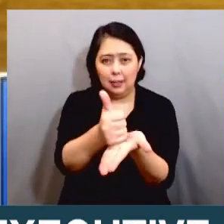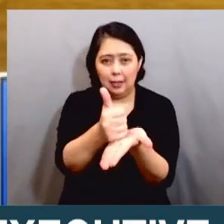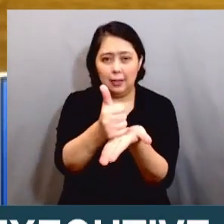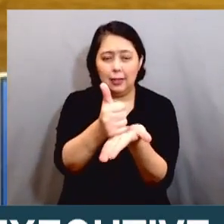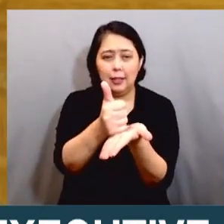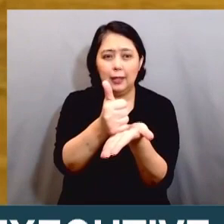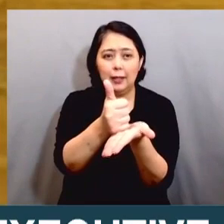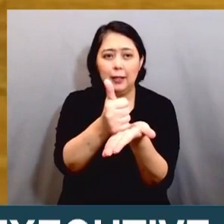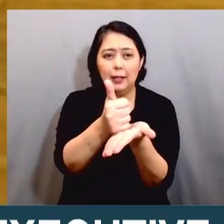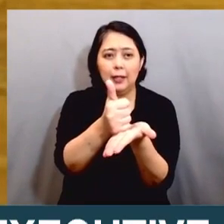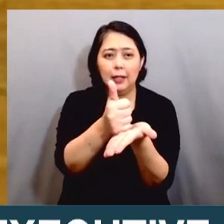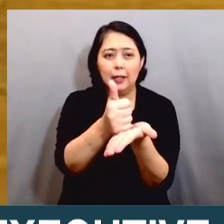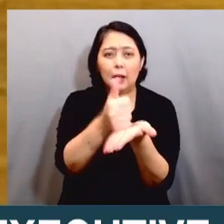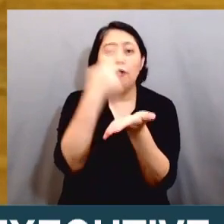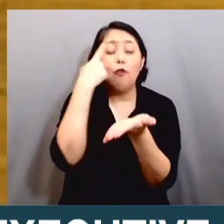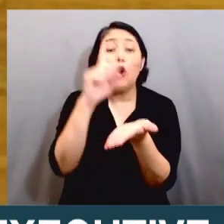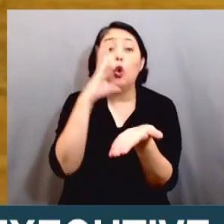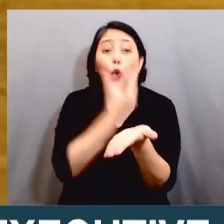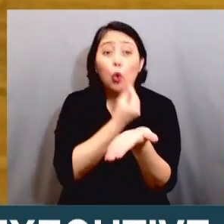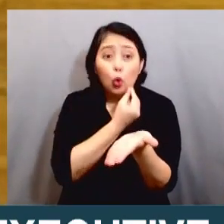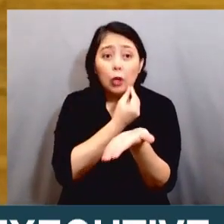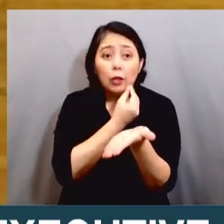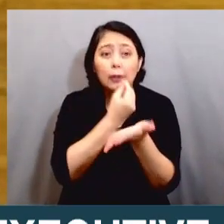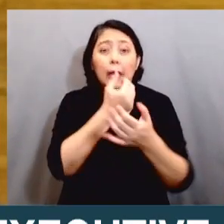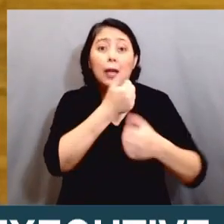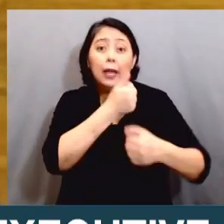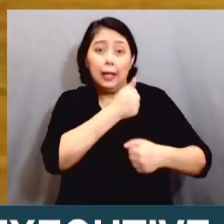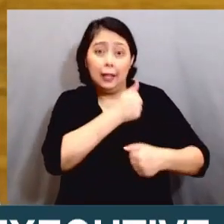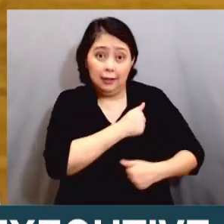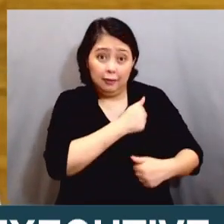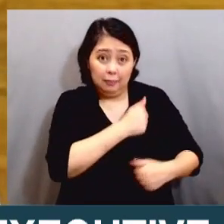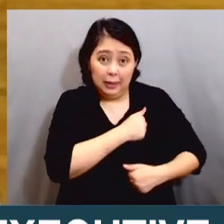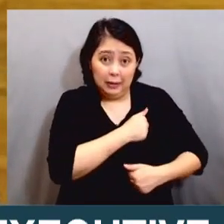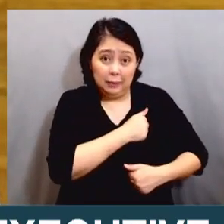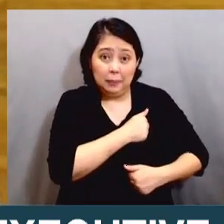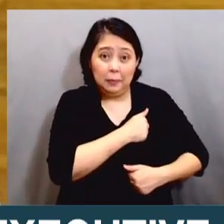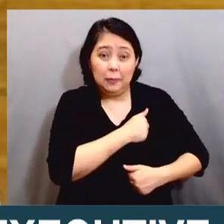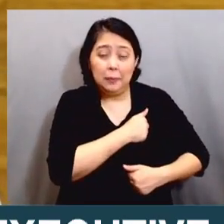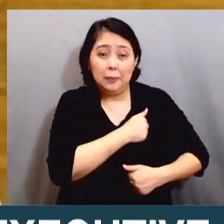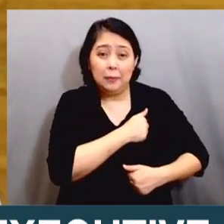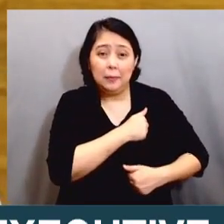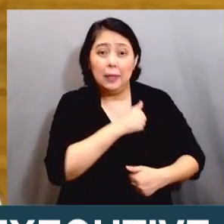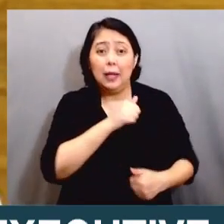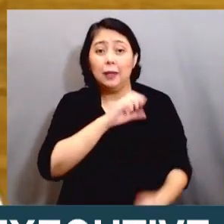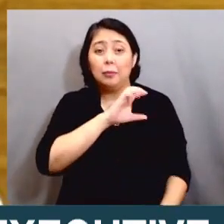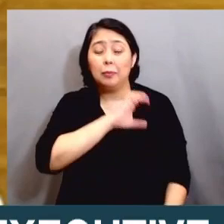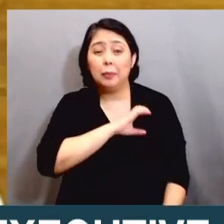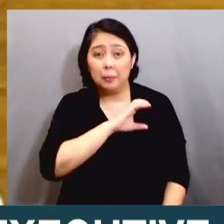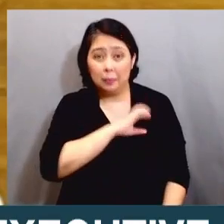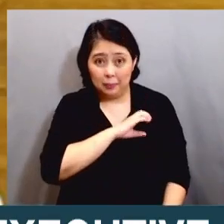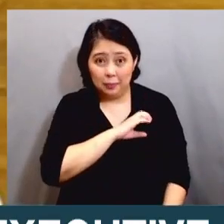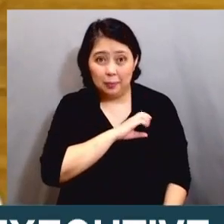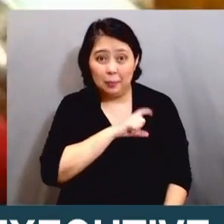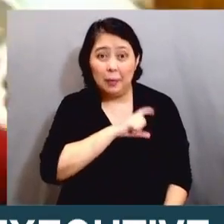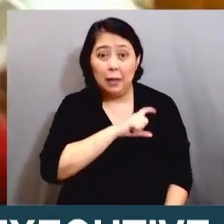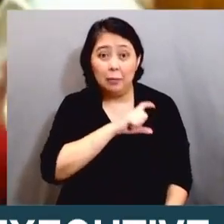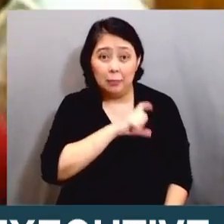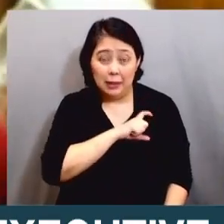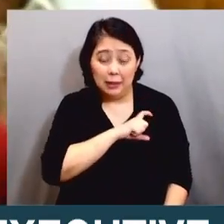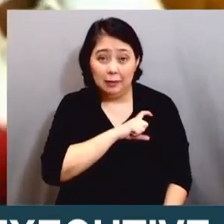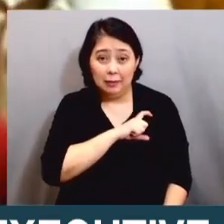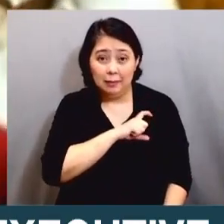to AFP and PNP officers, enlisted personnel.